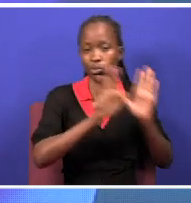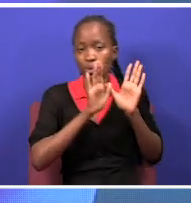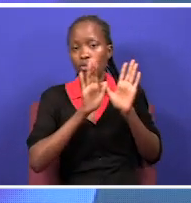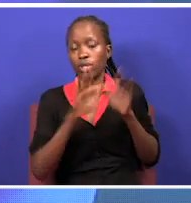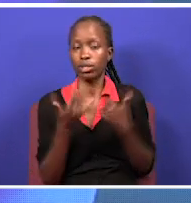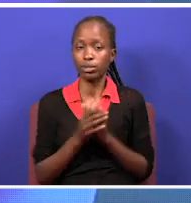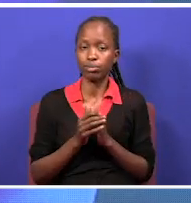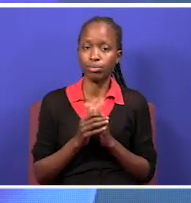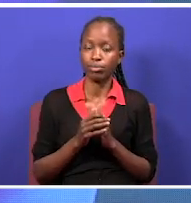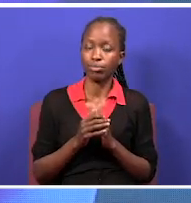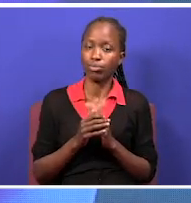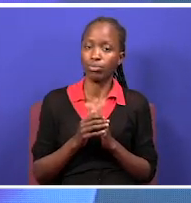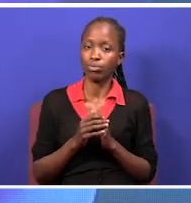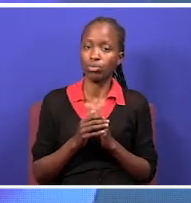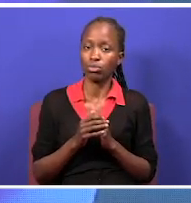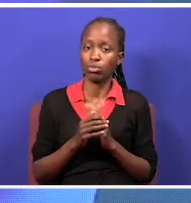near?